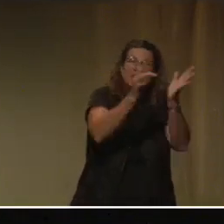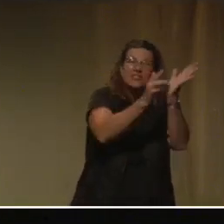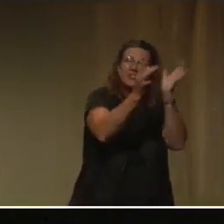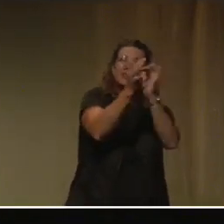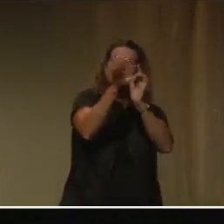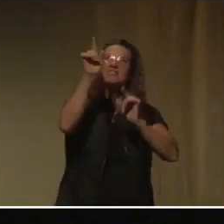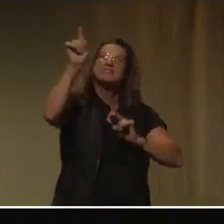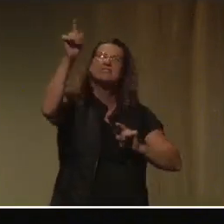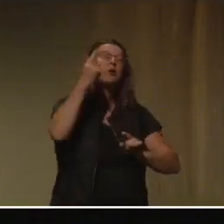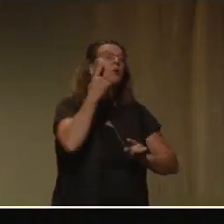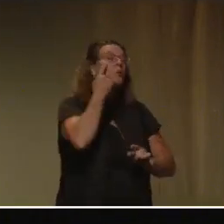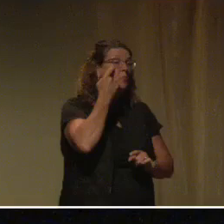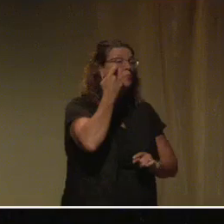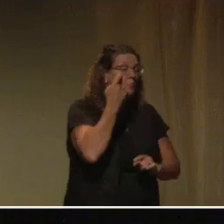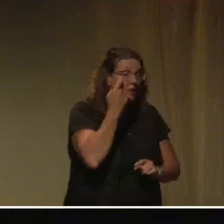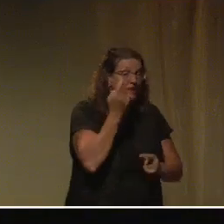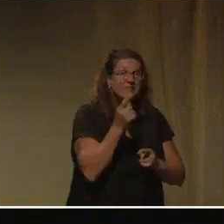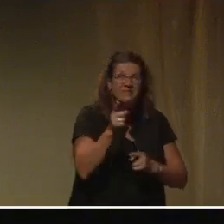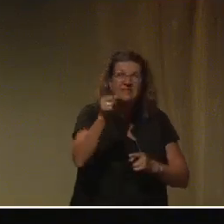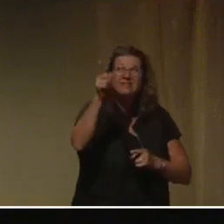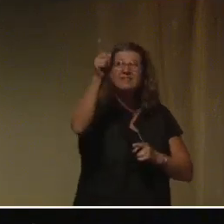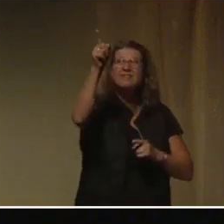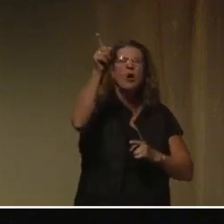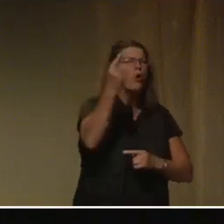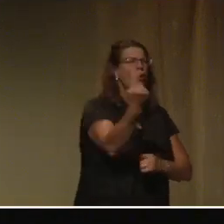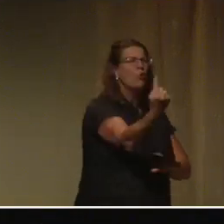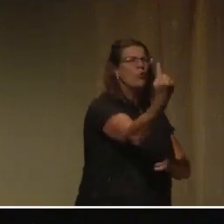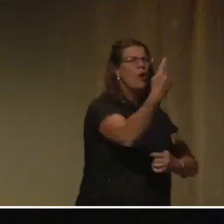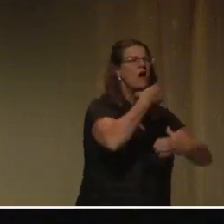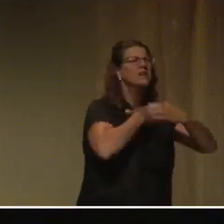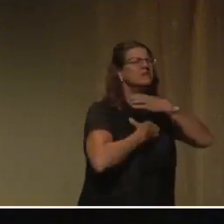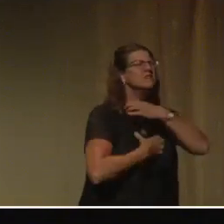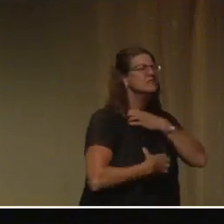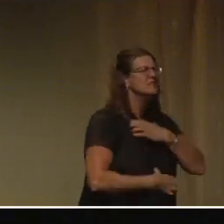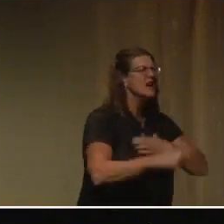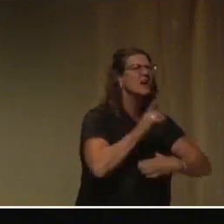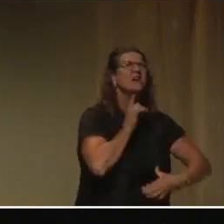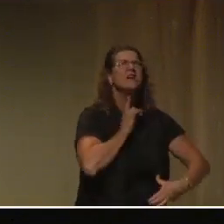Testifying of this one desire.